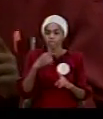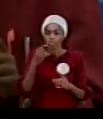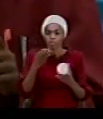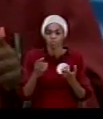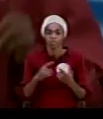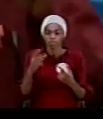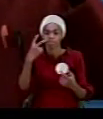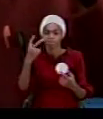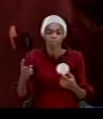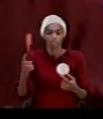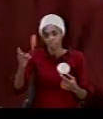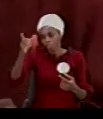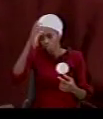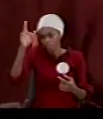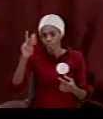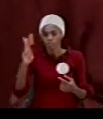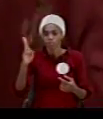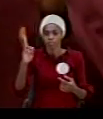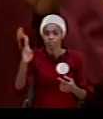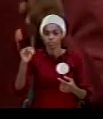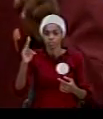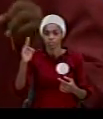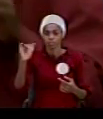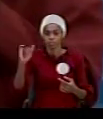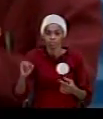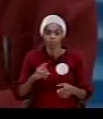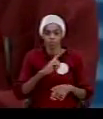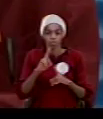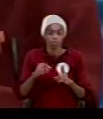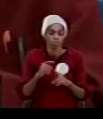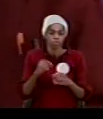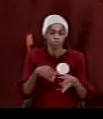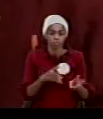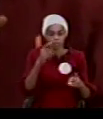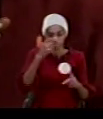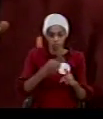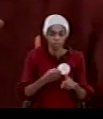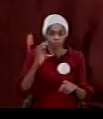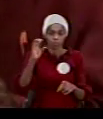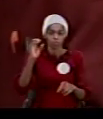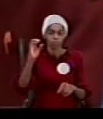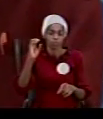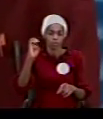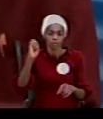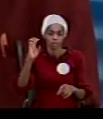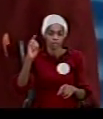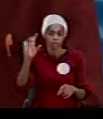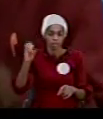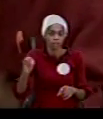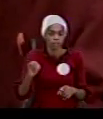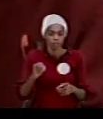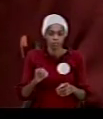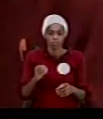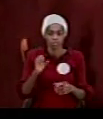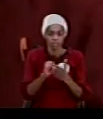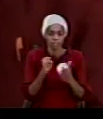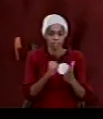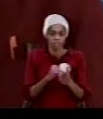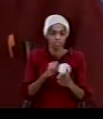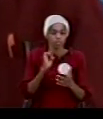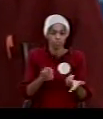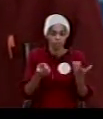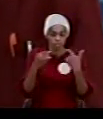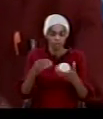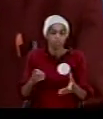now, all the way from a dose state, I will try to bring you to this crusade ground where daddy Kumuyi is, while you decide to see her face,